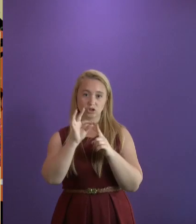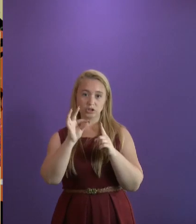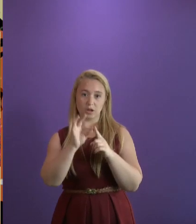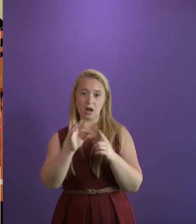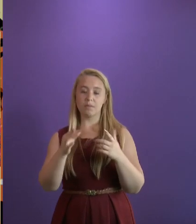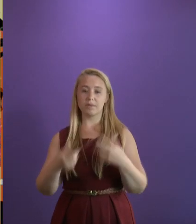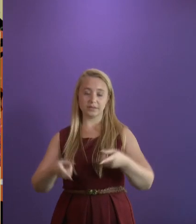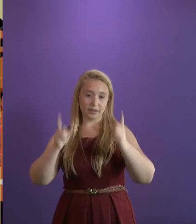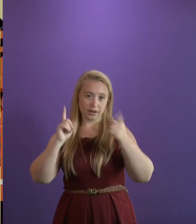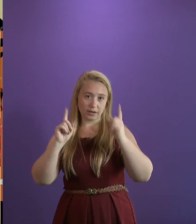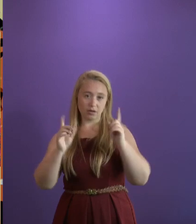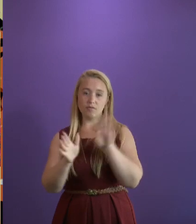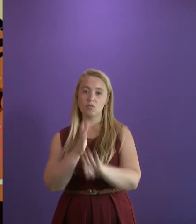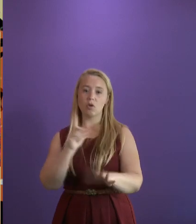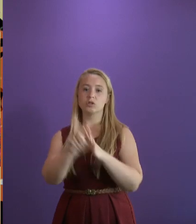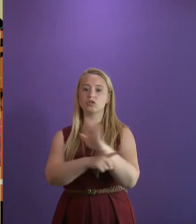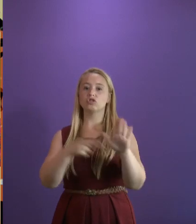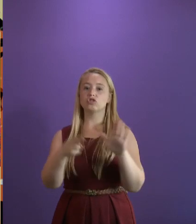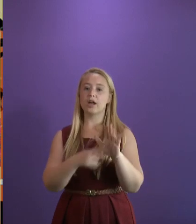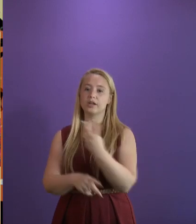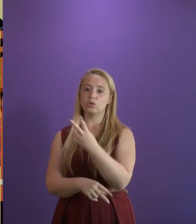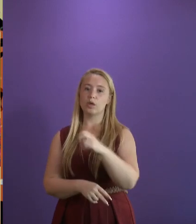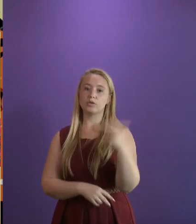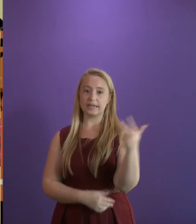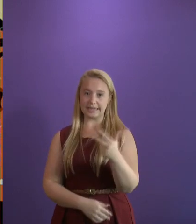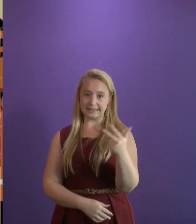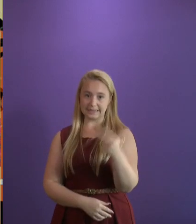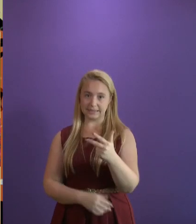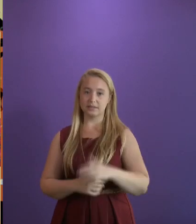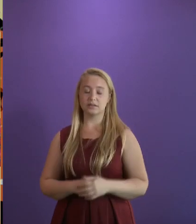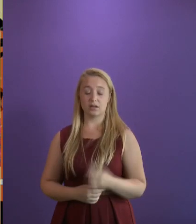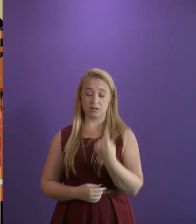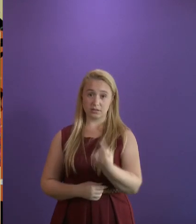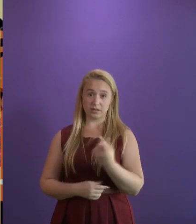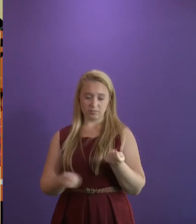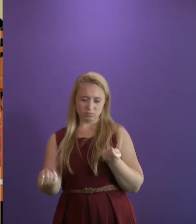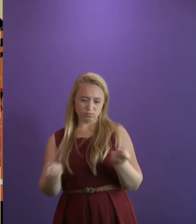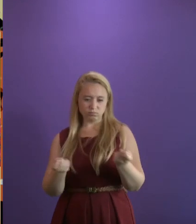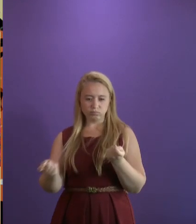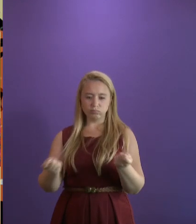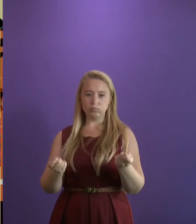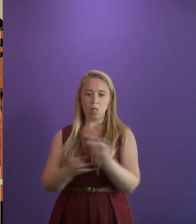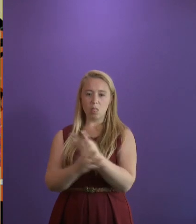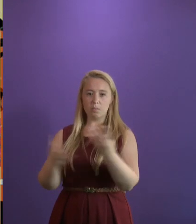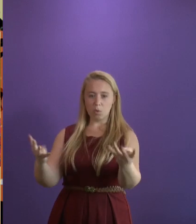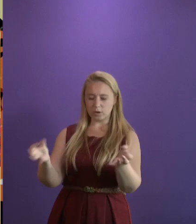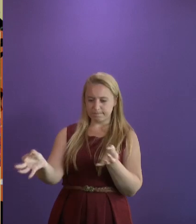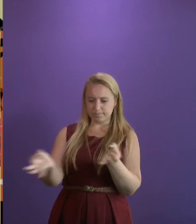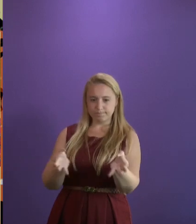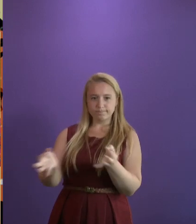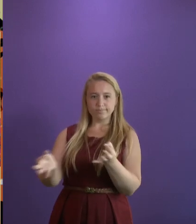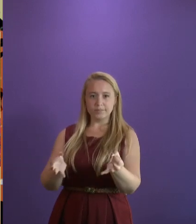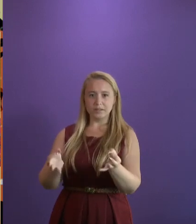YWCA Scotland since January 2018, and she manages the board's strategic mission into their day-to-day